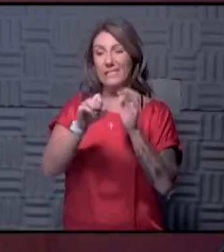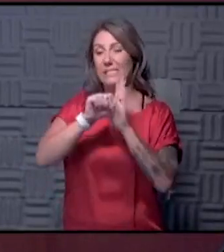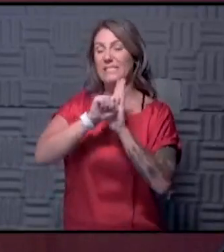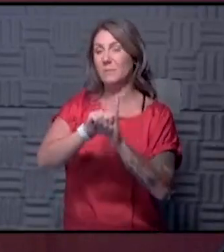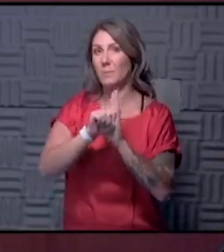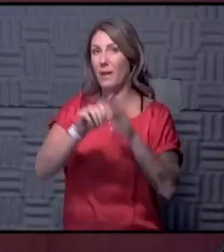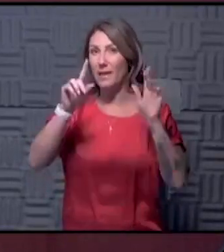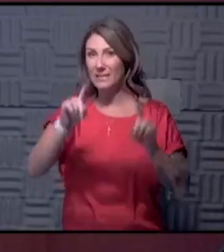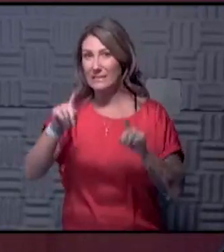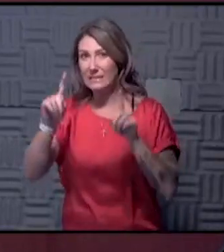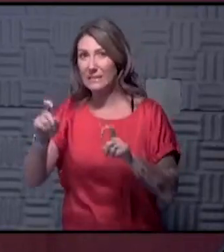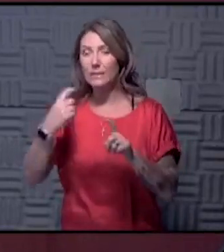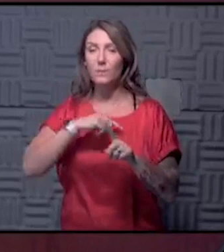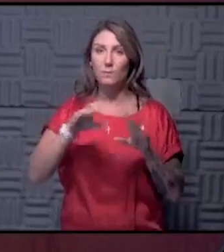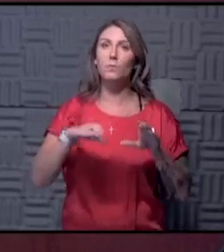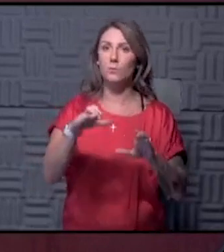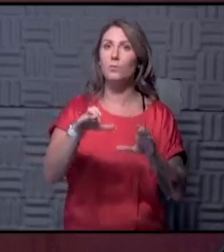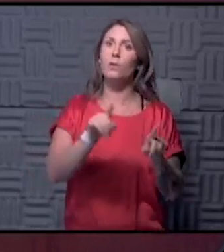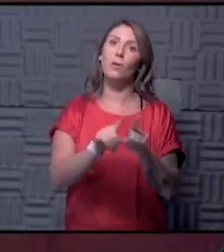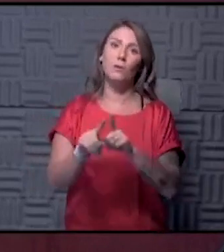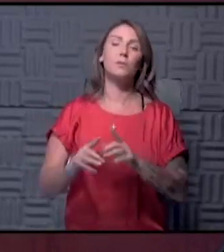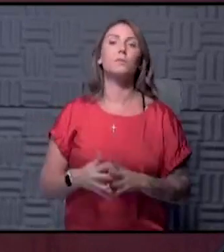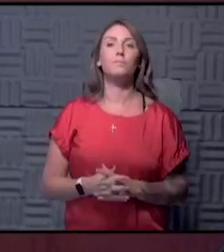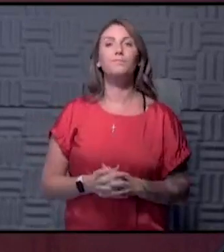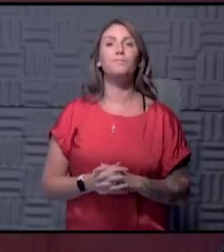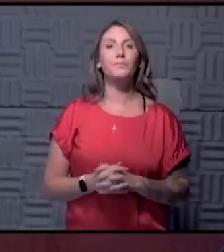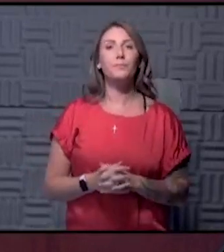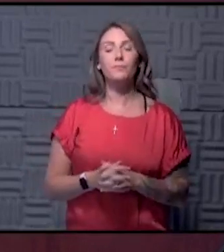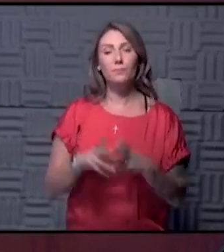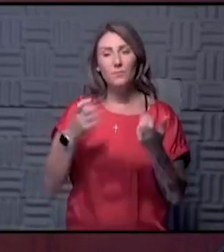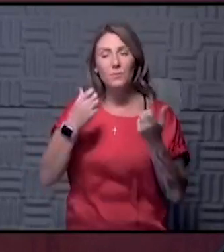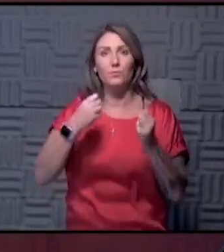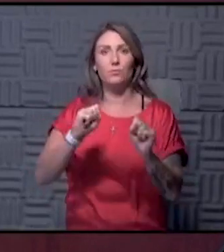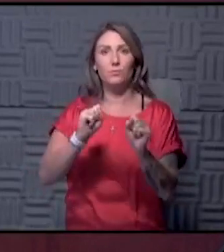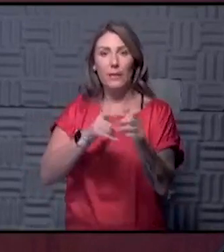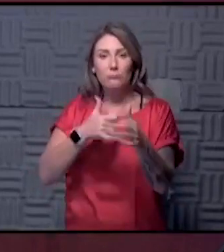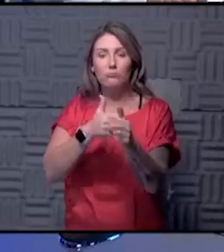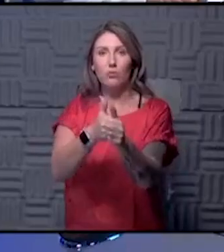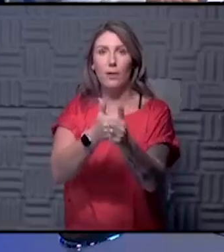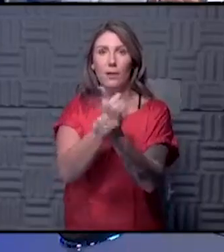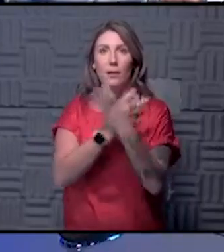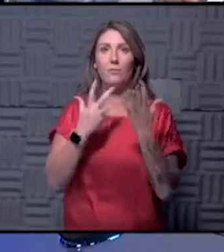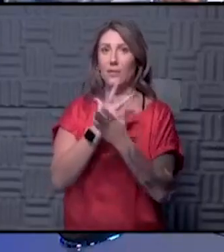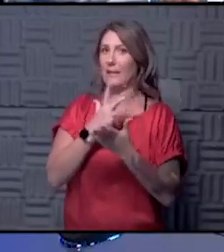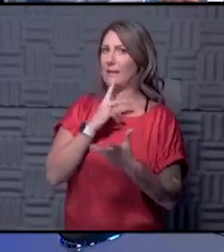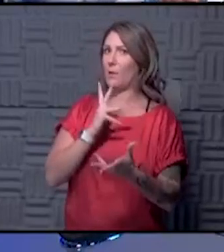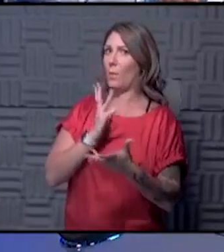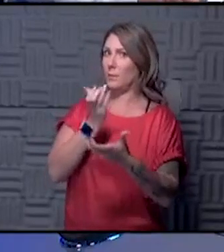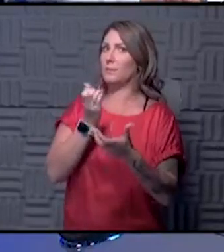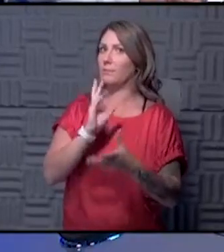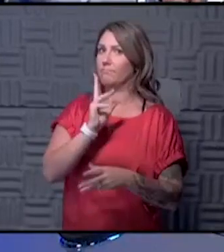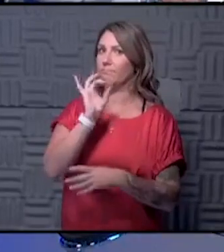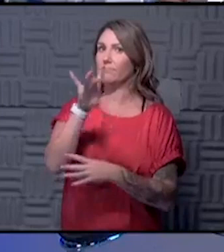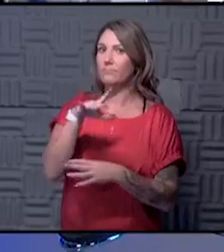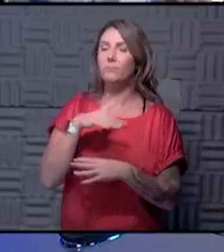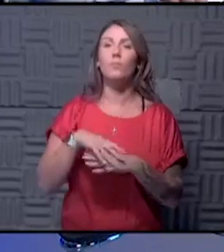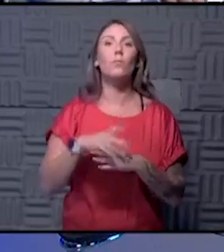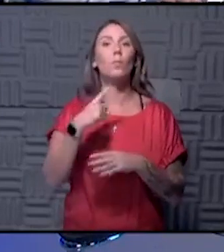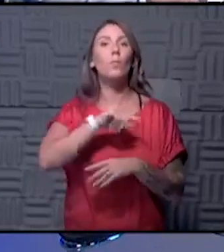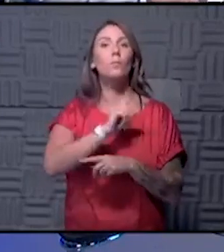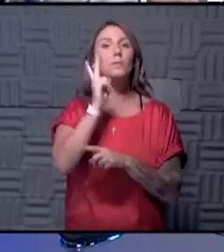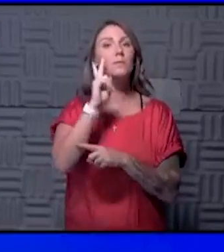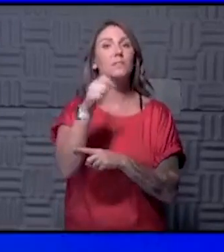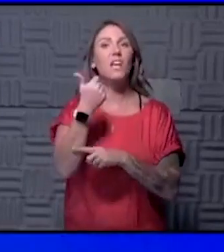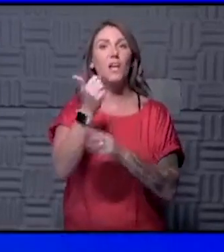testing, which we're doing as well. So trying to track all of that. Yeah, and if I can interject, certainly we have seen that other